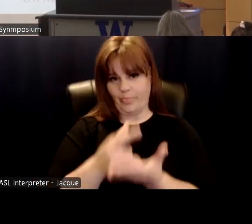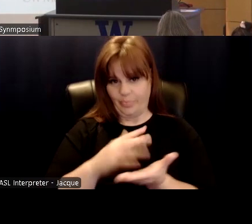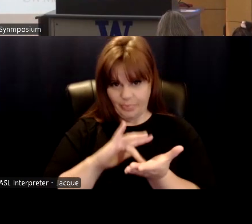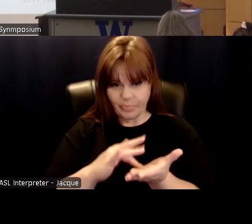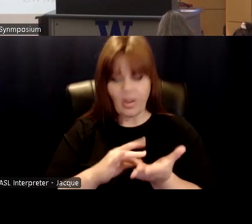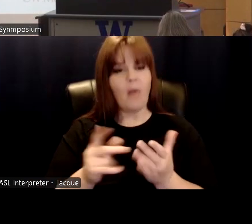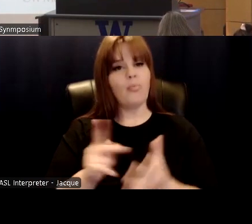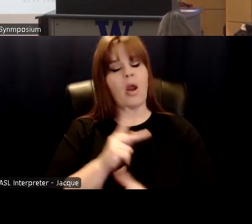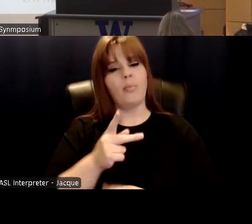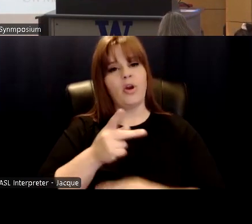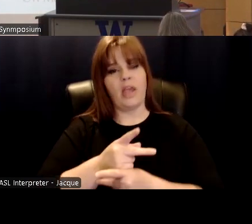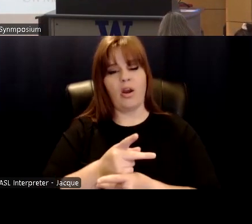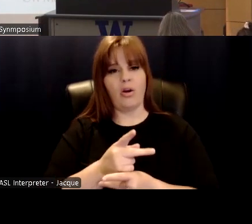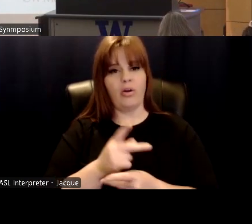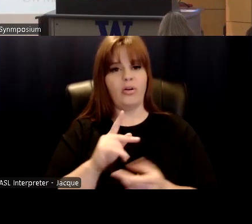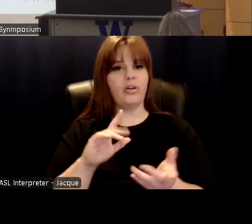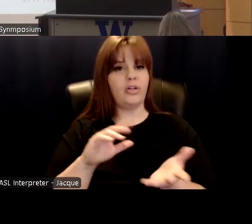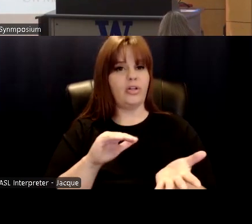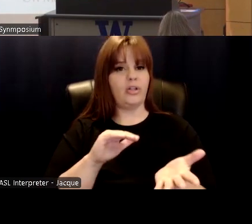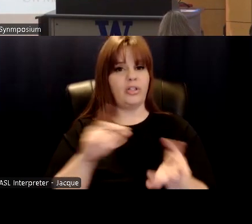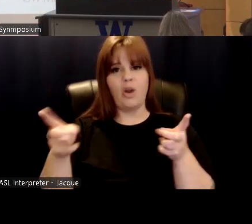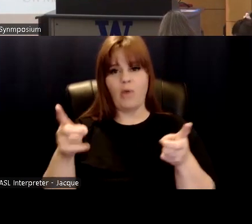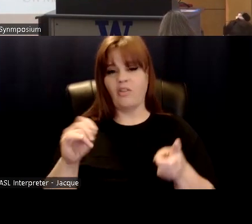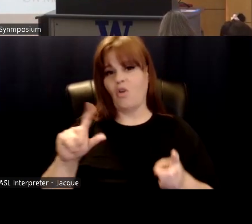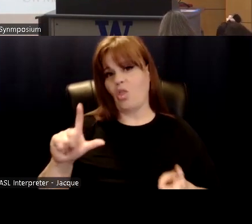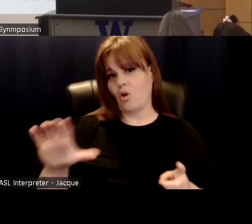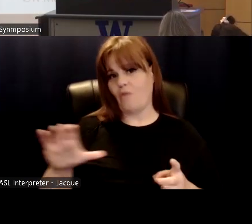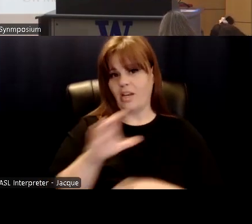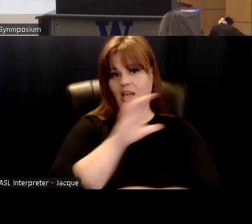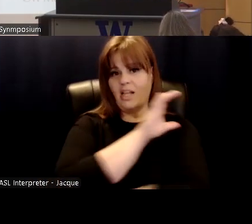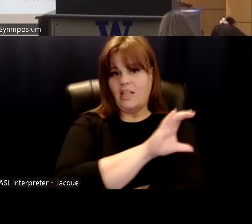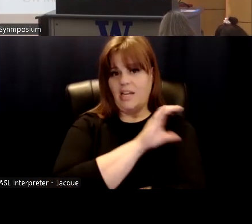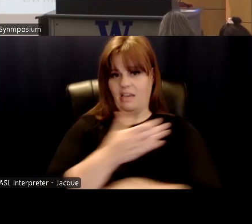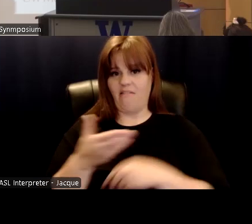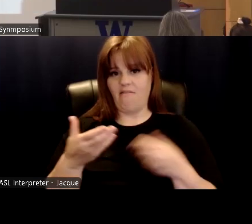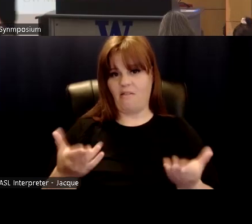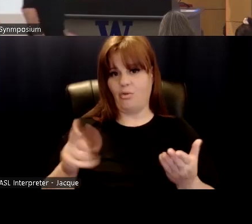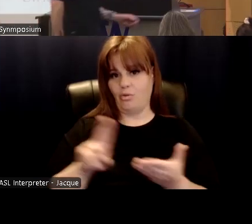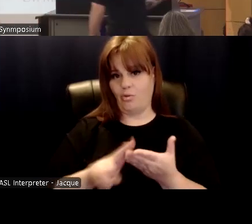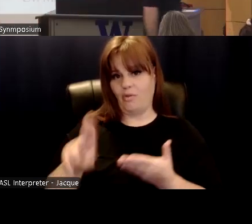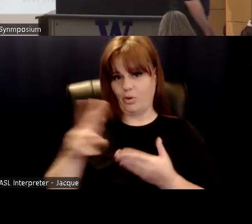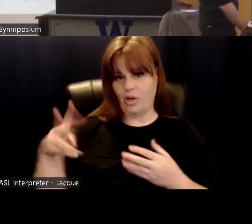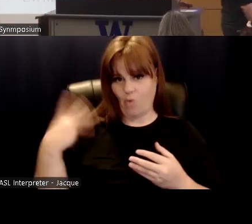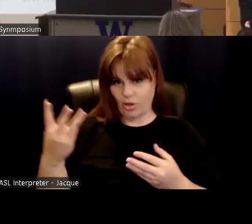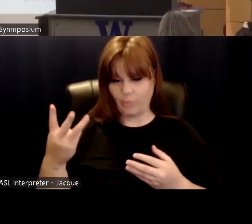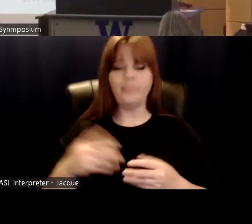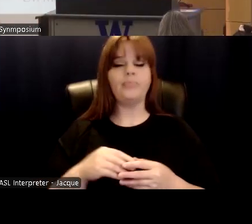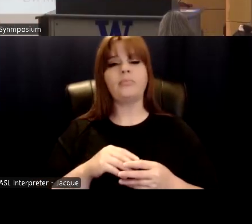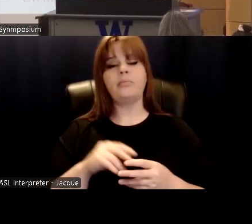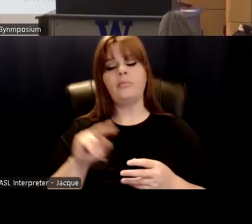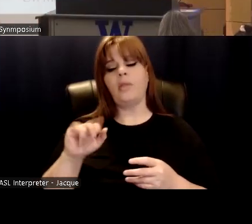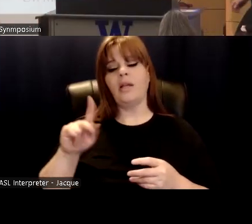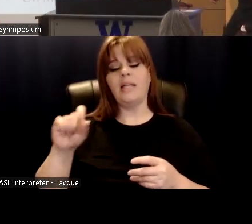medical director of the Long COVID Clinic at the University of Washington. Nikki's research centers around